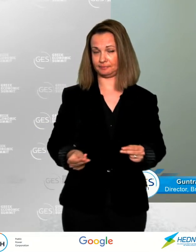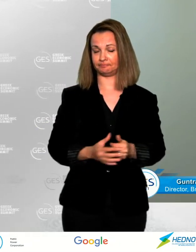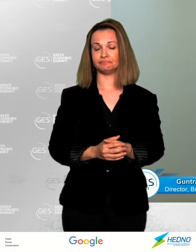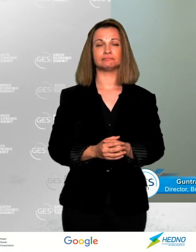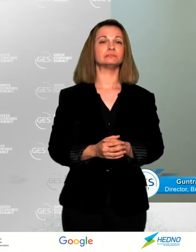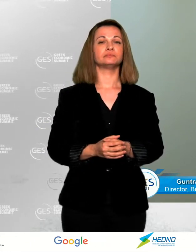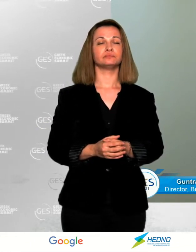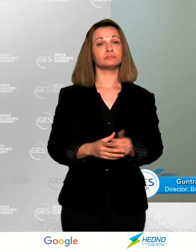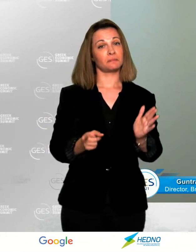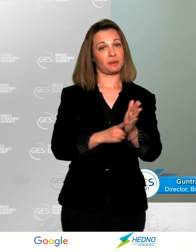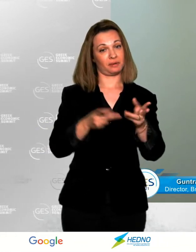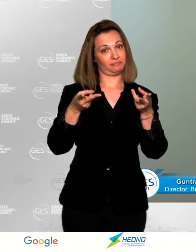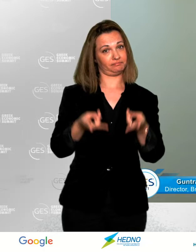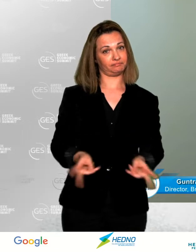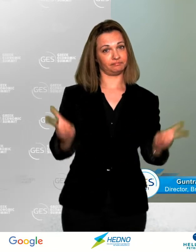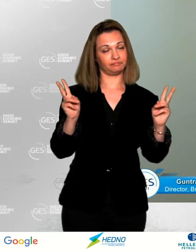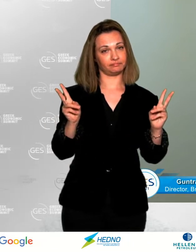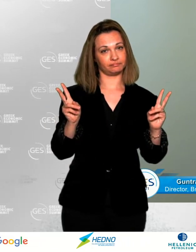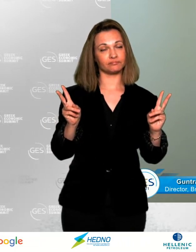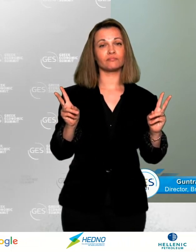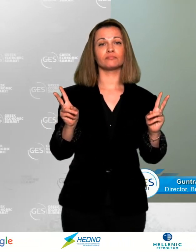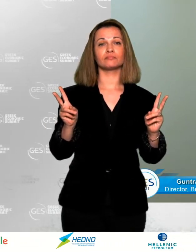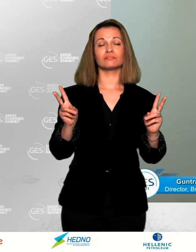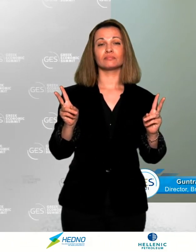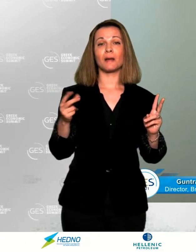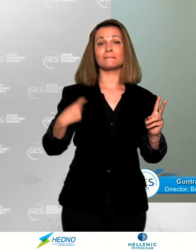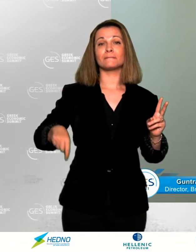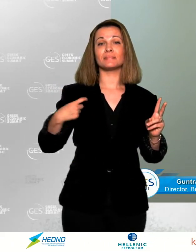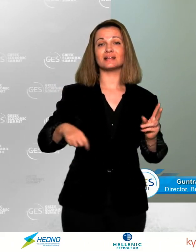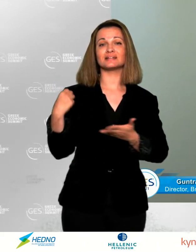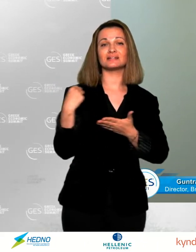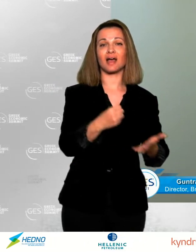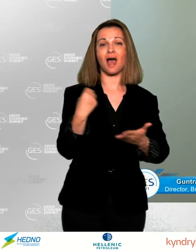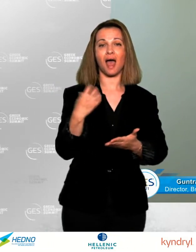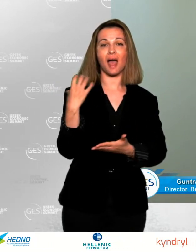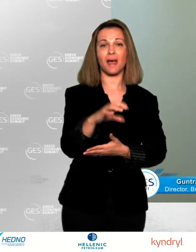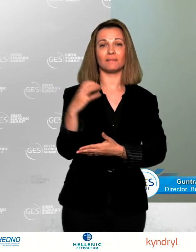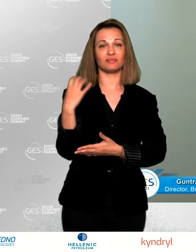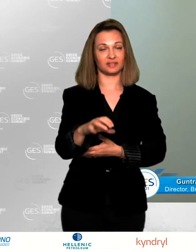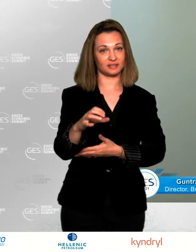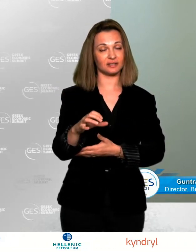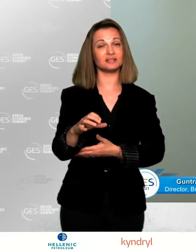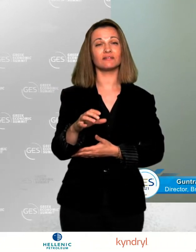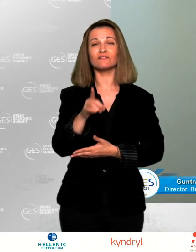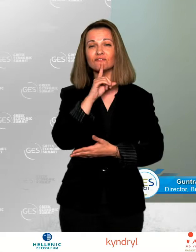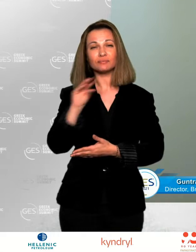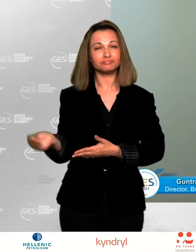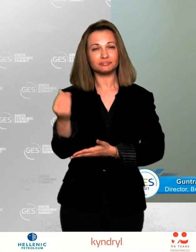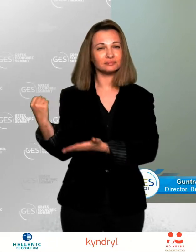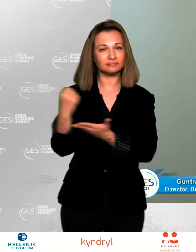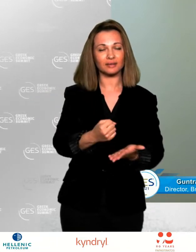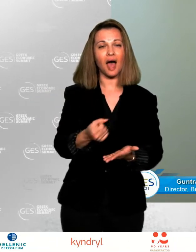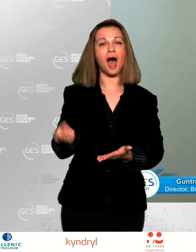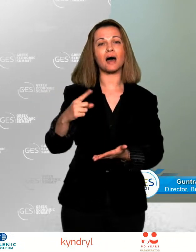green investments to be funded with public deficits without counting them in the